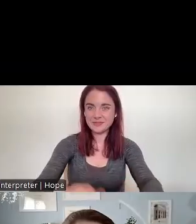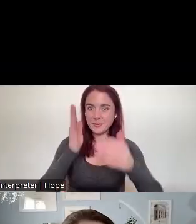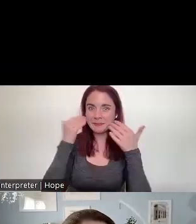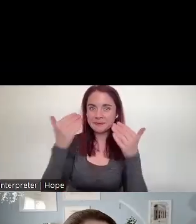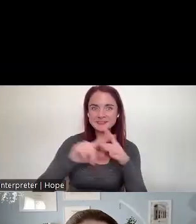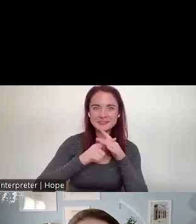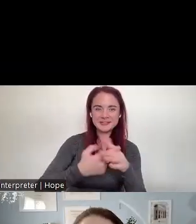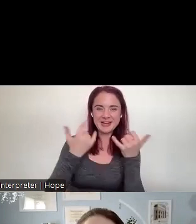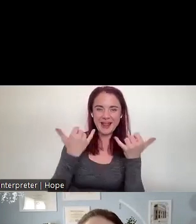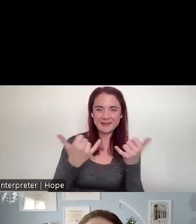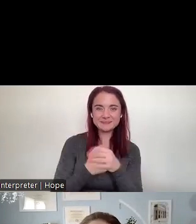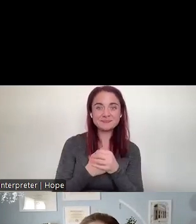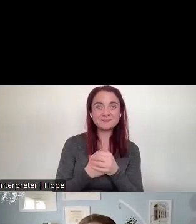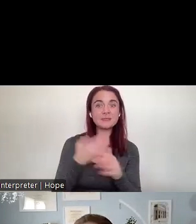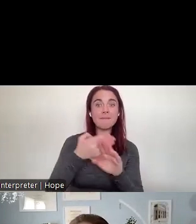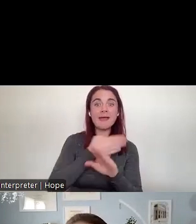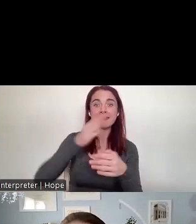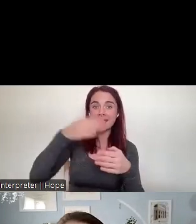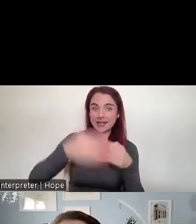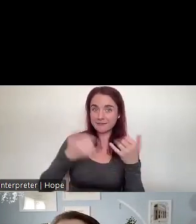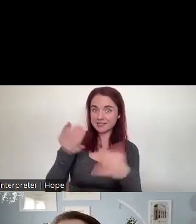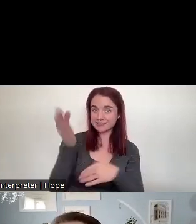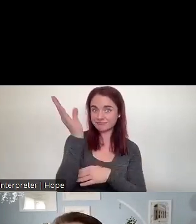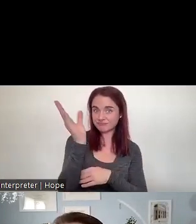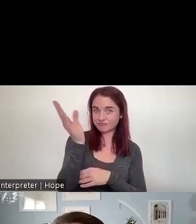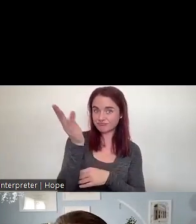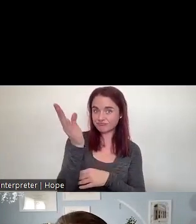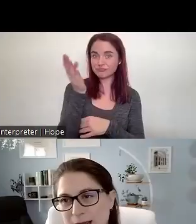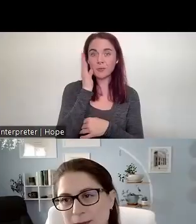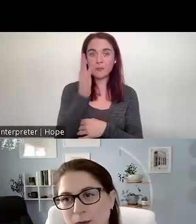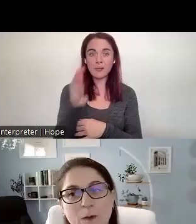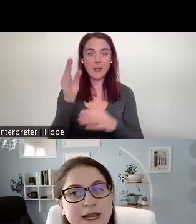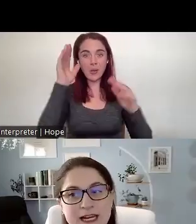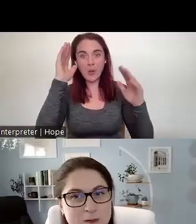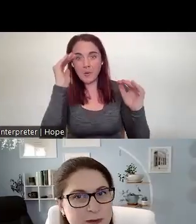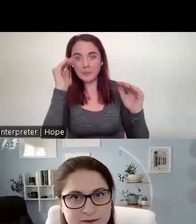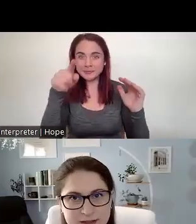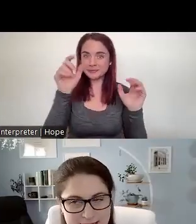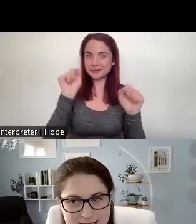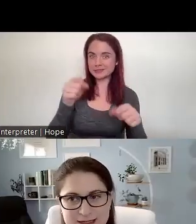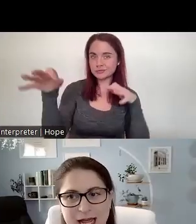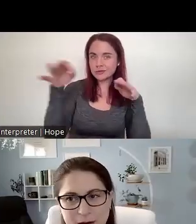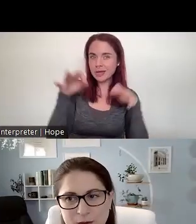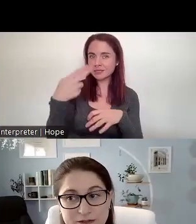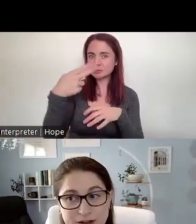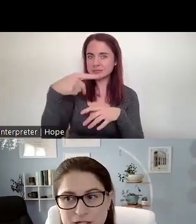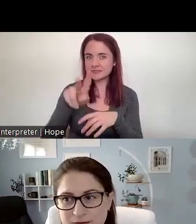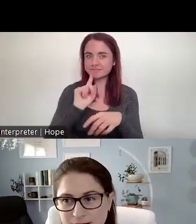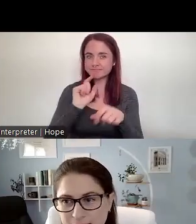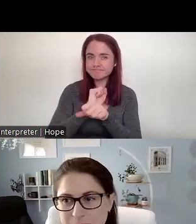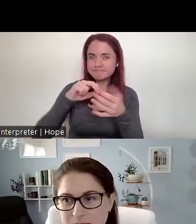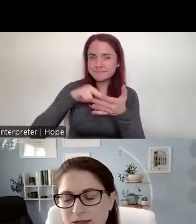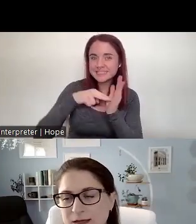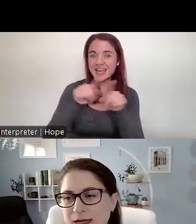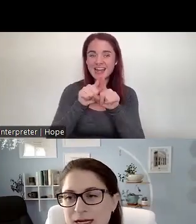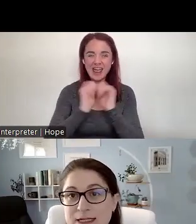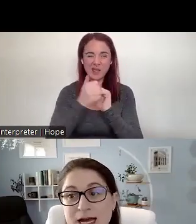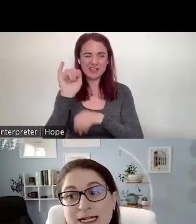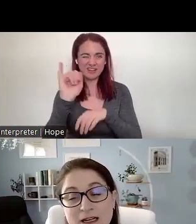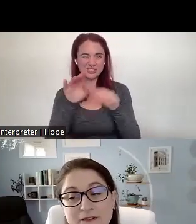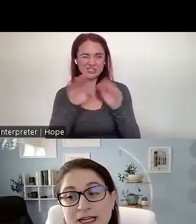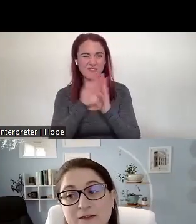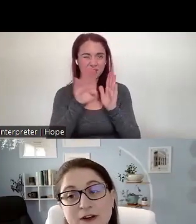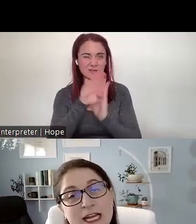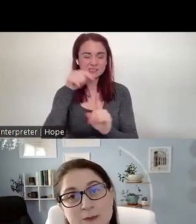Okay. So by the end of this talk, we hope you'll be better able to describe what HPV is and how infection develops,